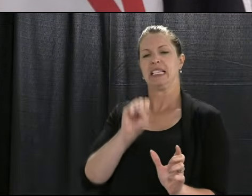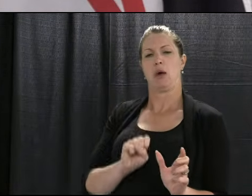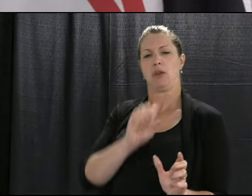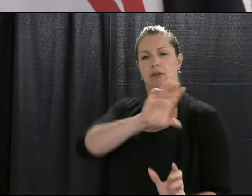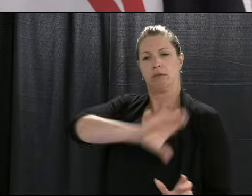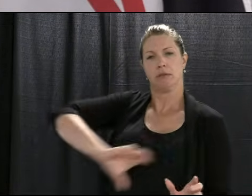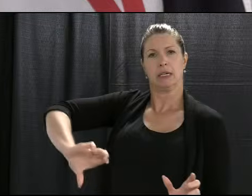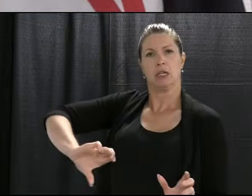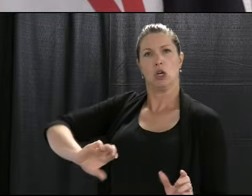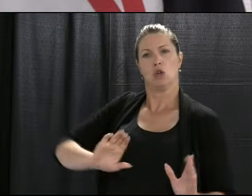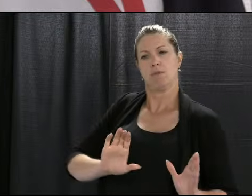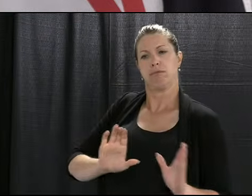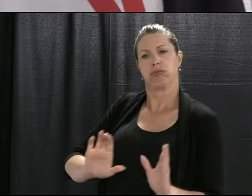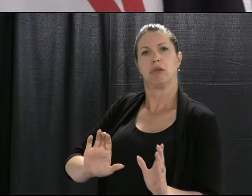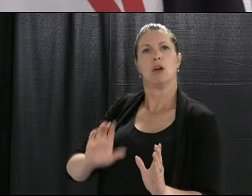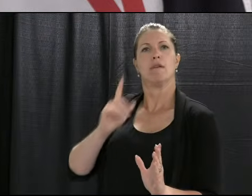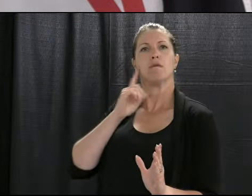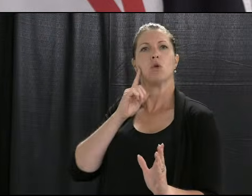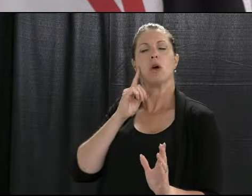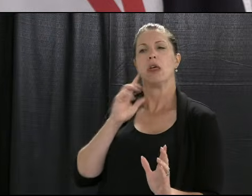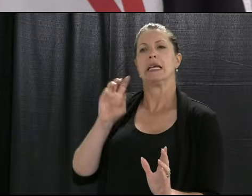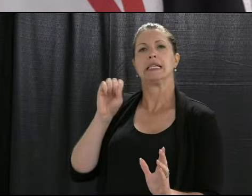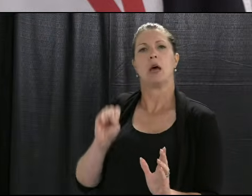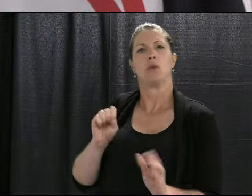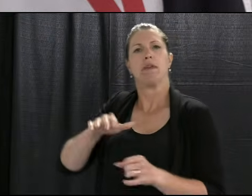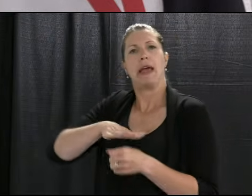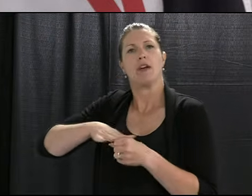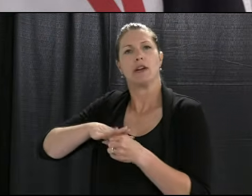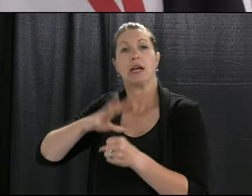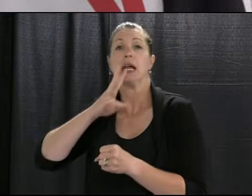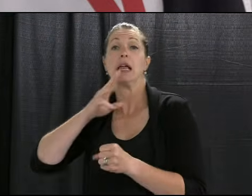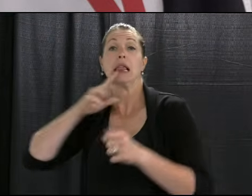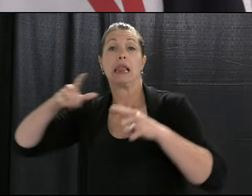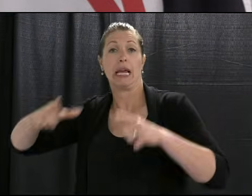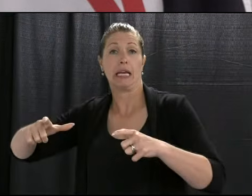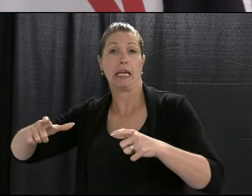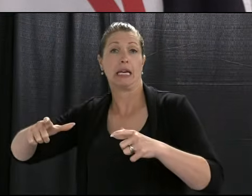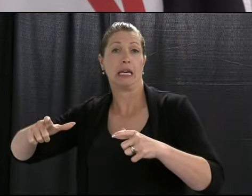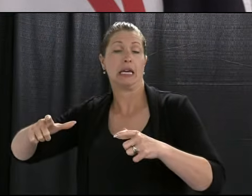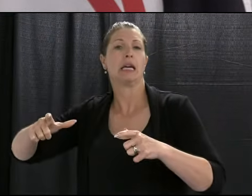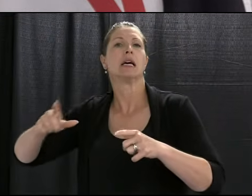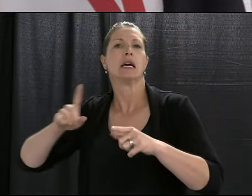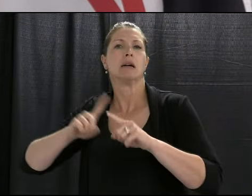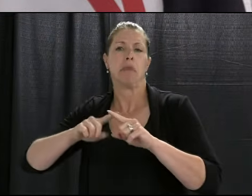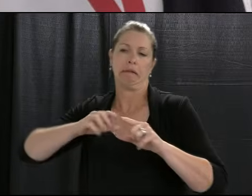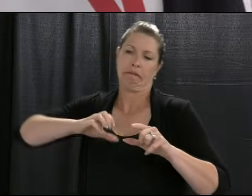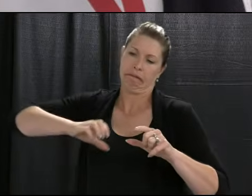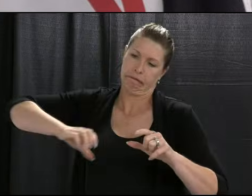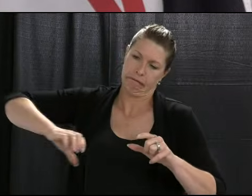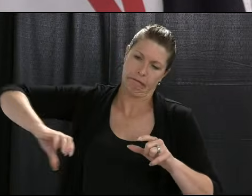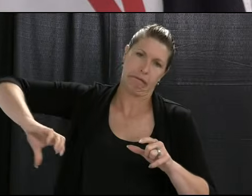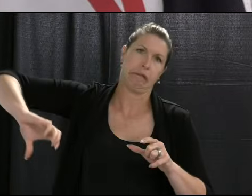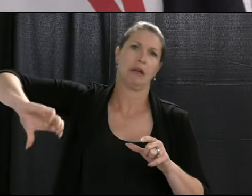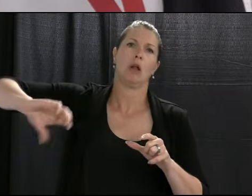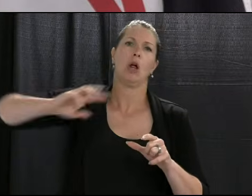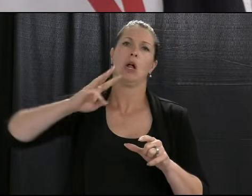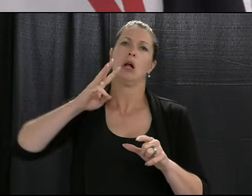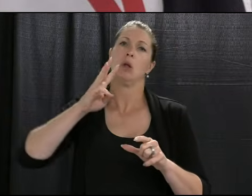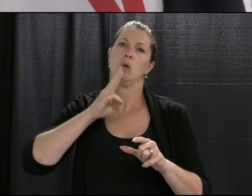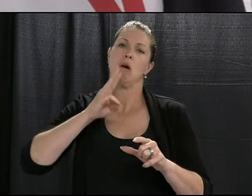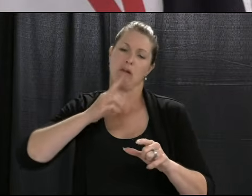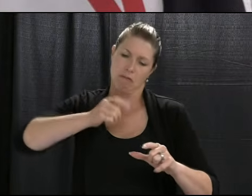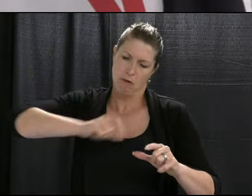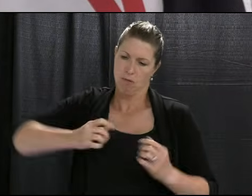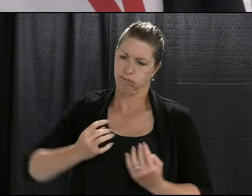which very much did help suppression, as it wouldn't advance through the lake, but it is now starting to move around the lake. As for the